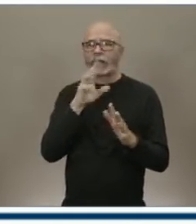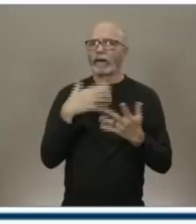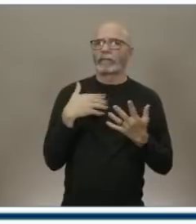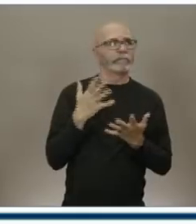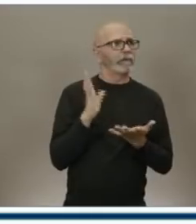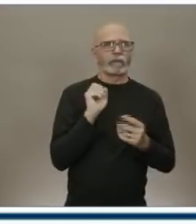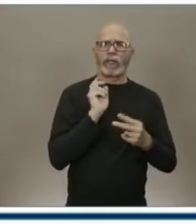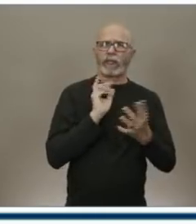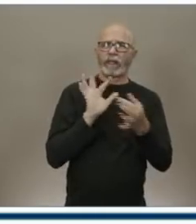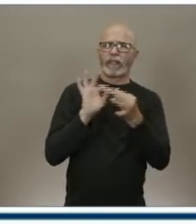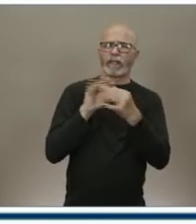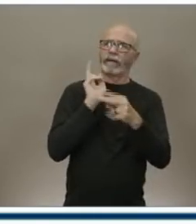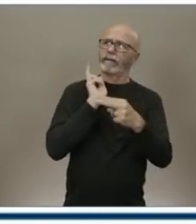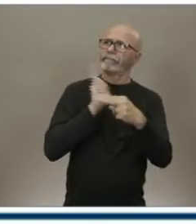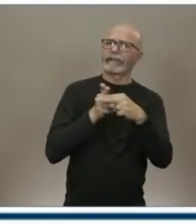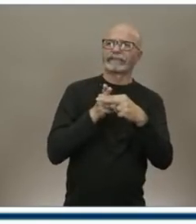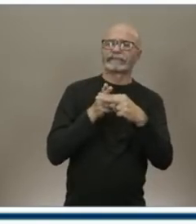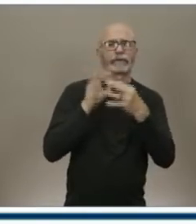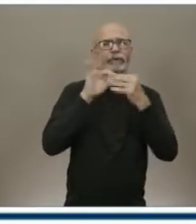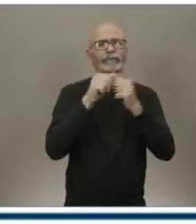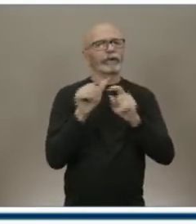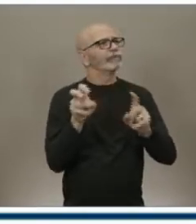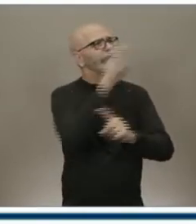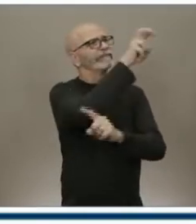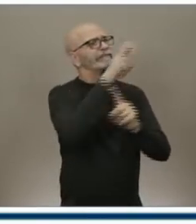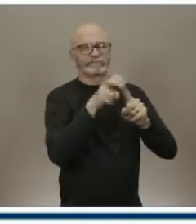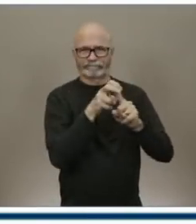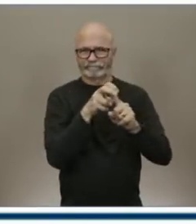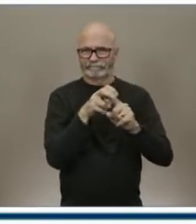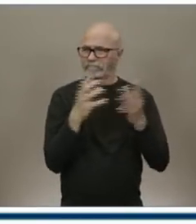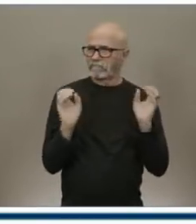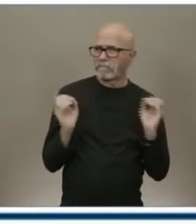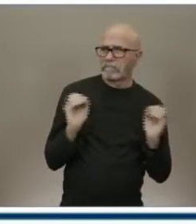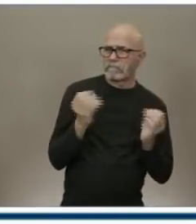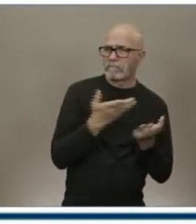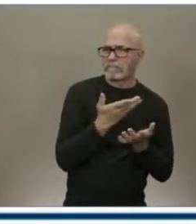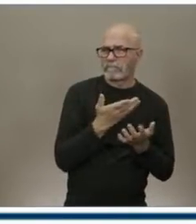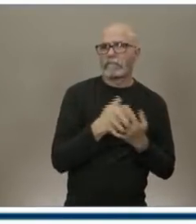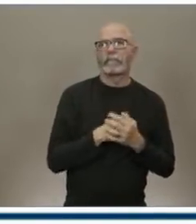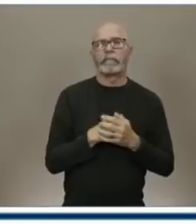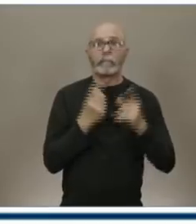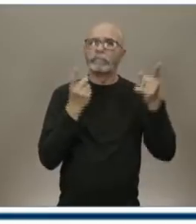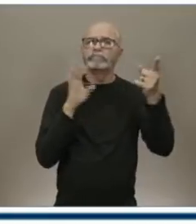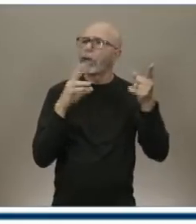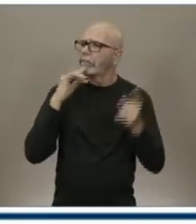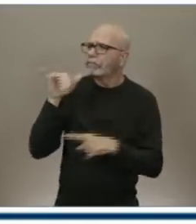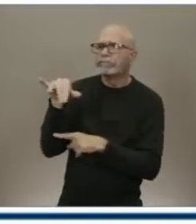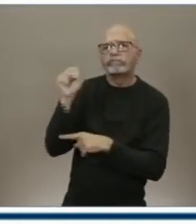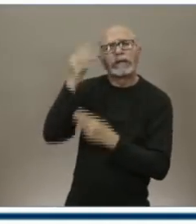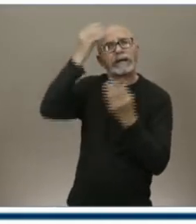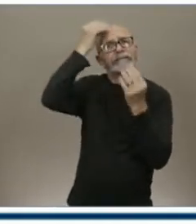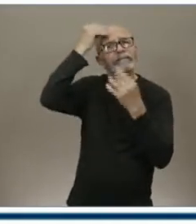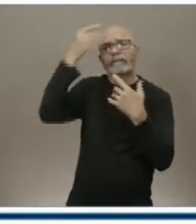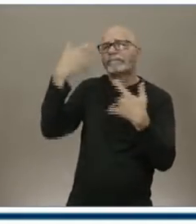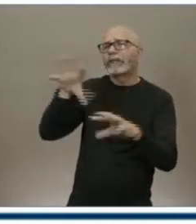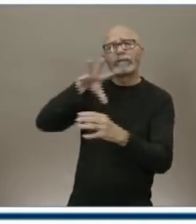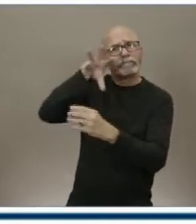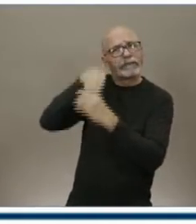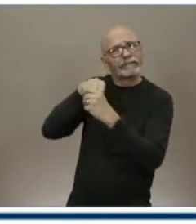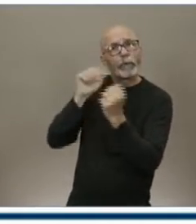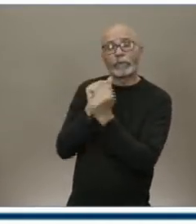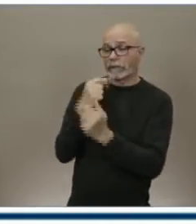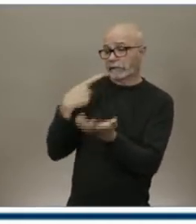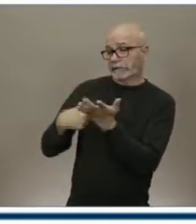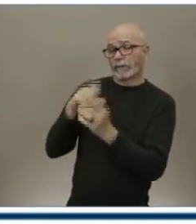that, or can you shed some light on that? So it is included. When we talk about cases, we don't talk about in